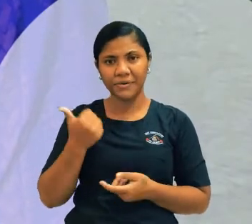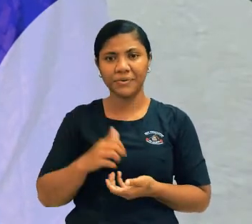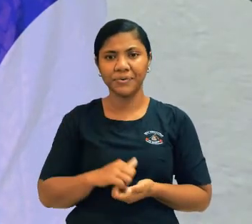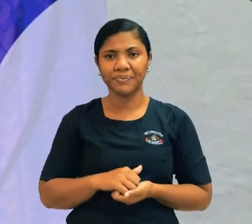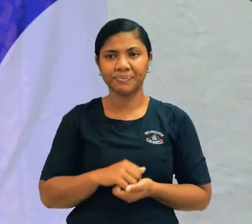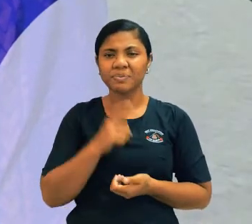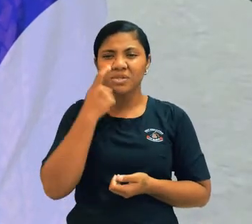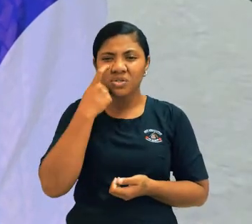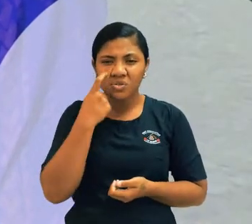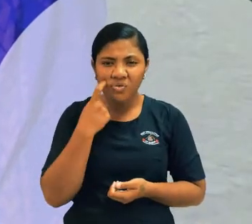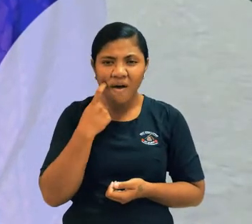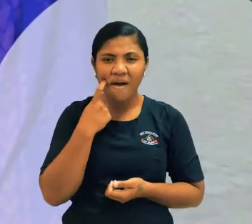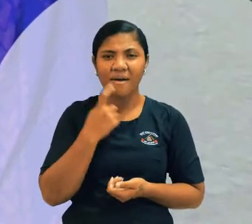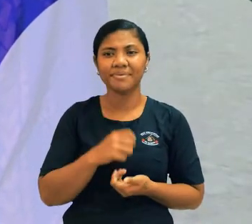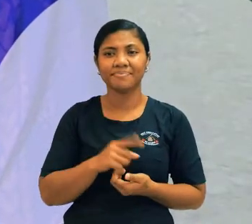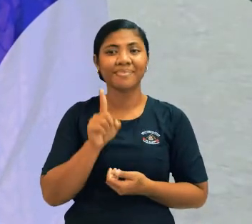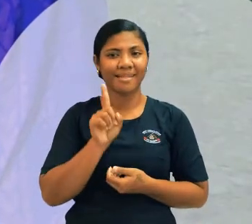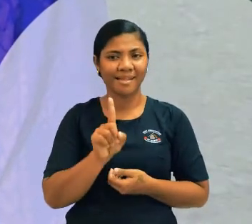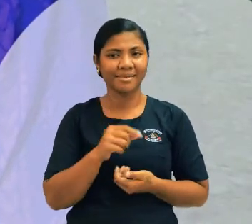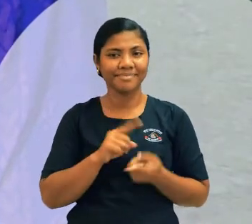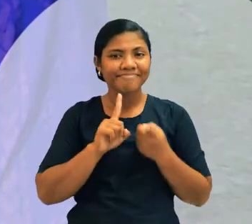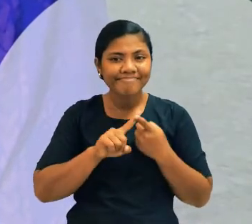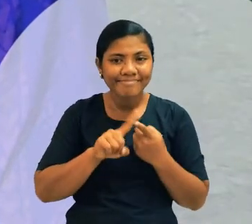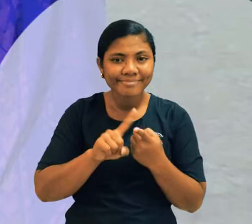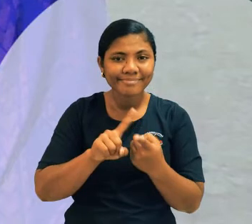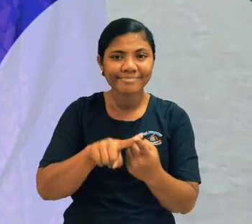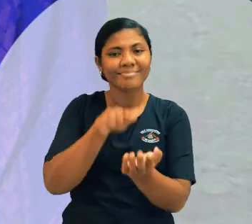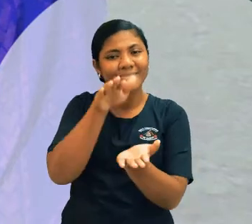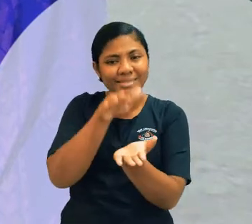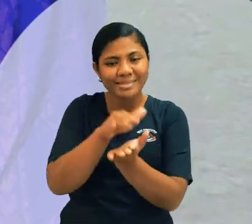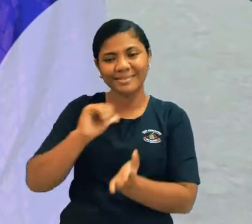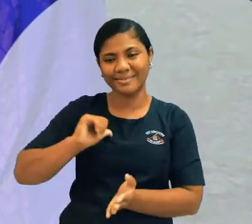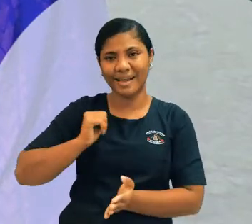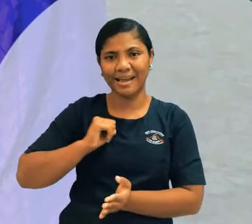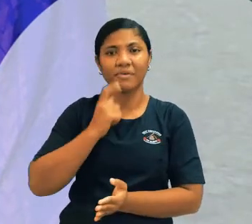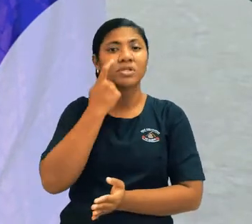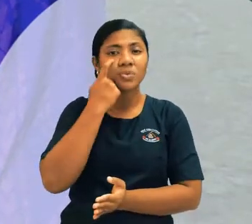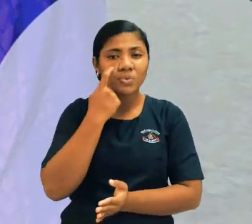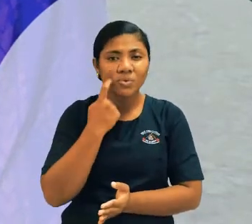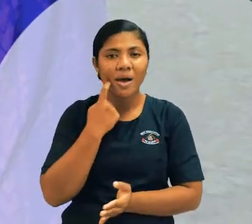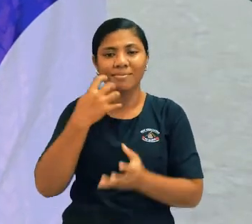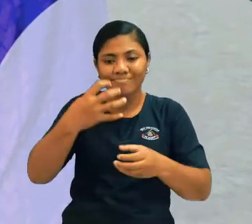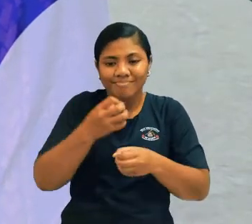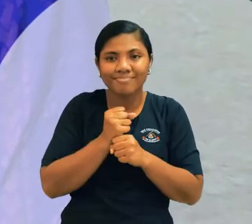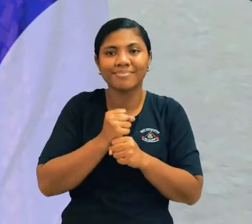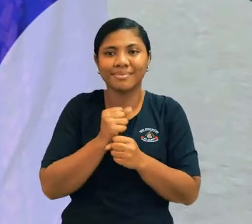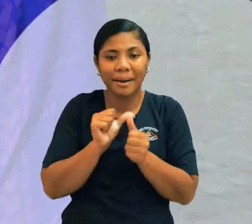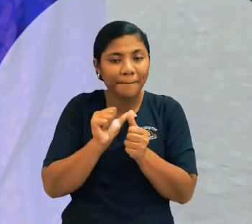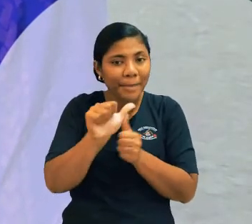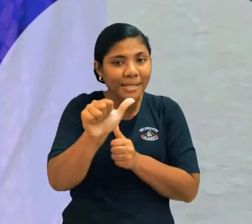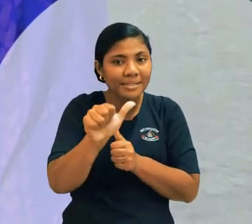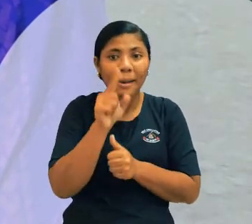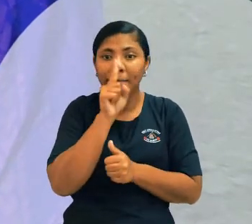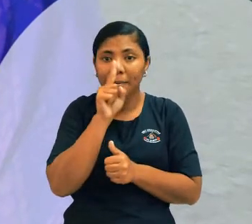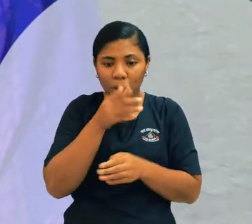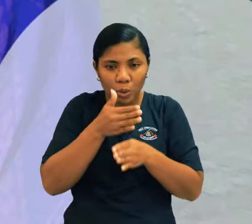COVID-19, we're able to bounce back quickly, having that resource in place to carry on business. Some of our